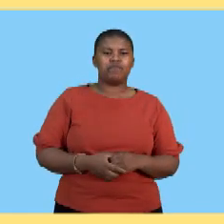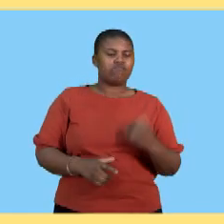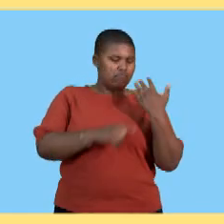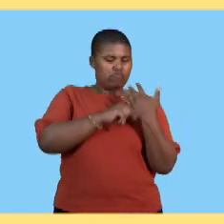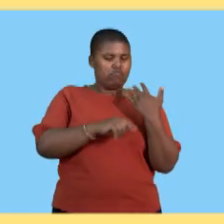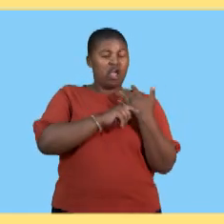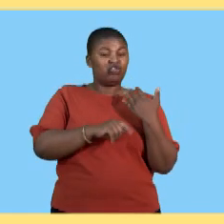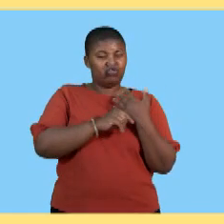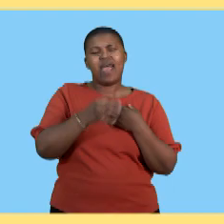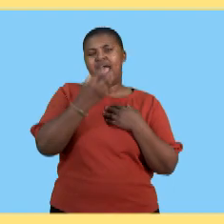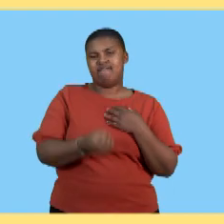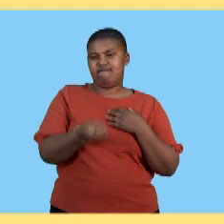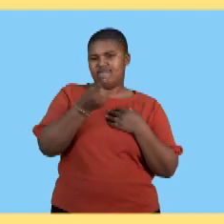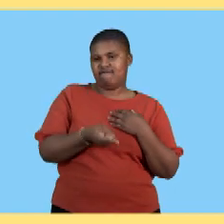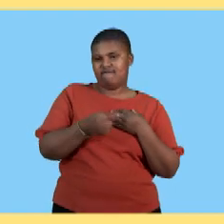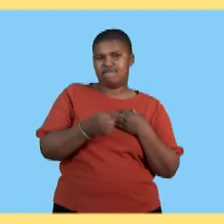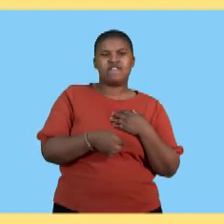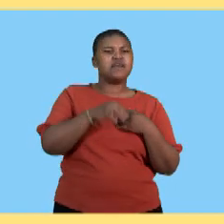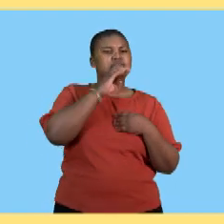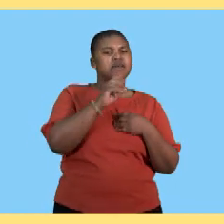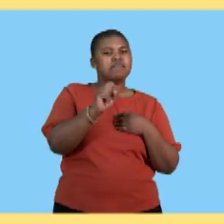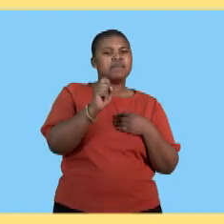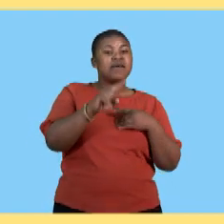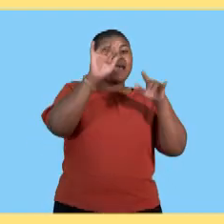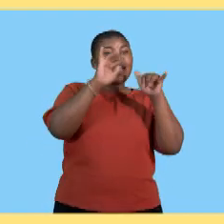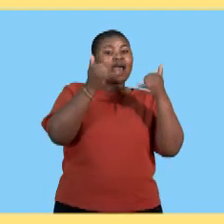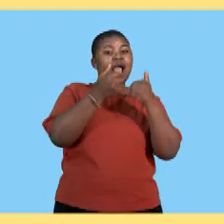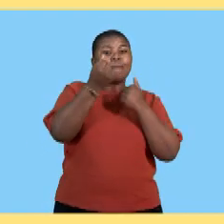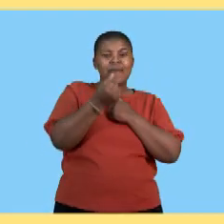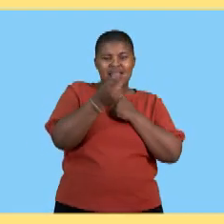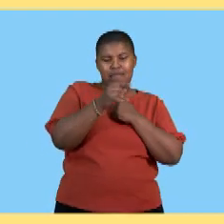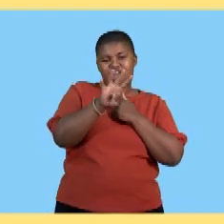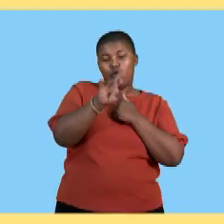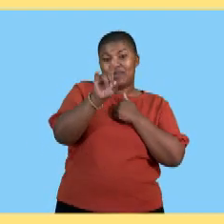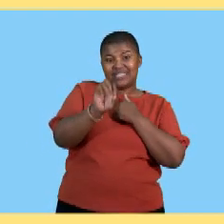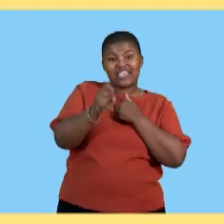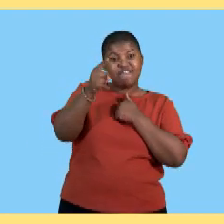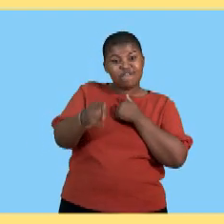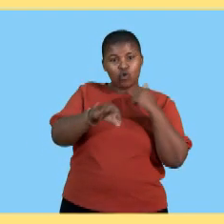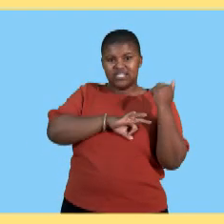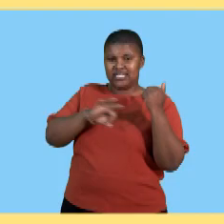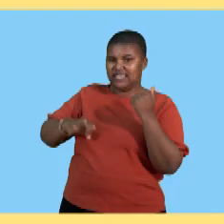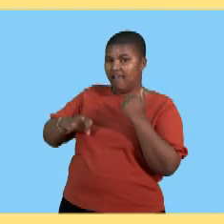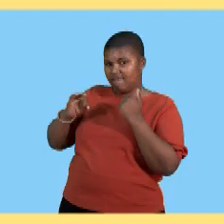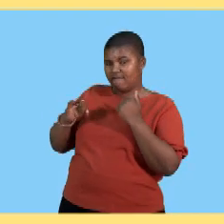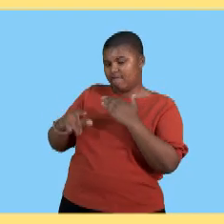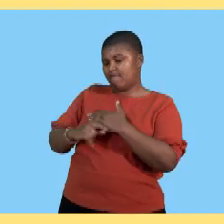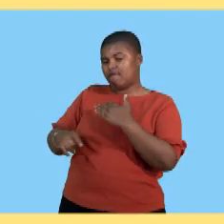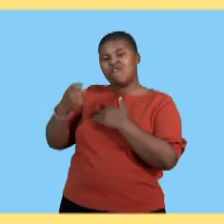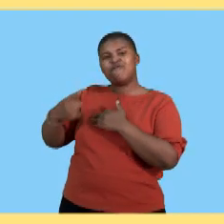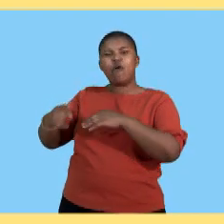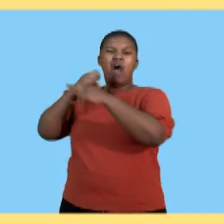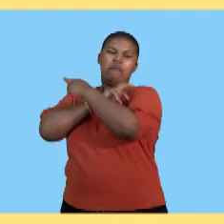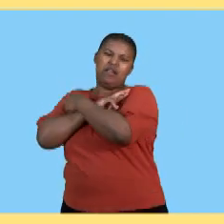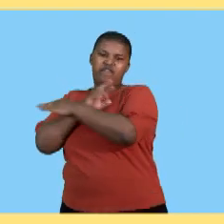have deductions given here. Then it says, note, the company contributes 4% of employees' gross salary